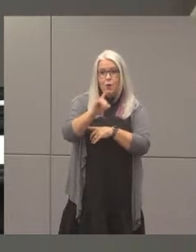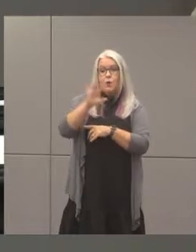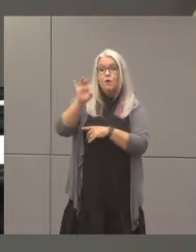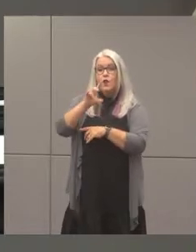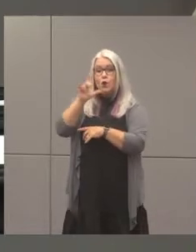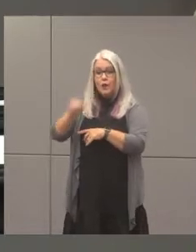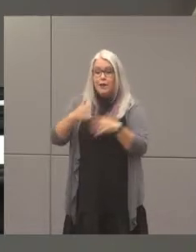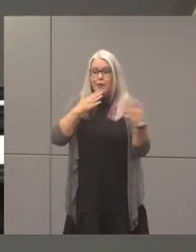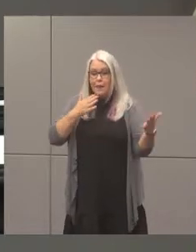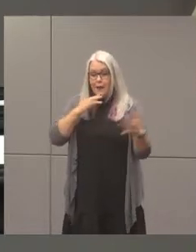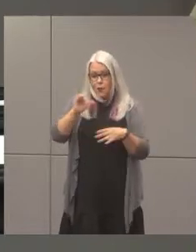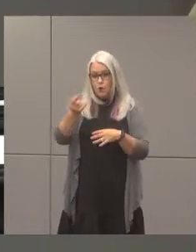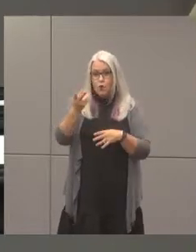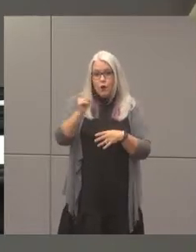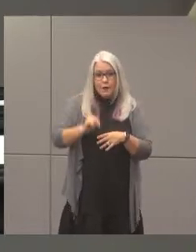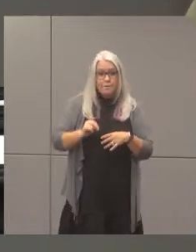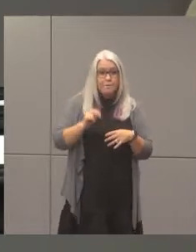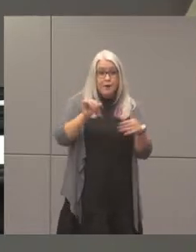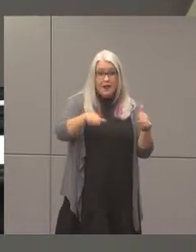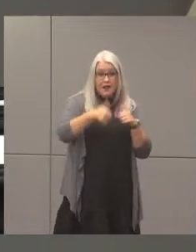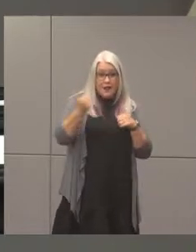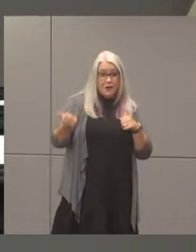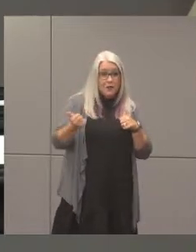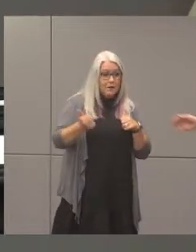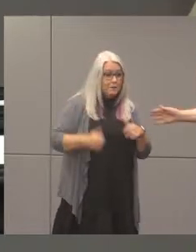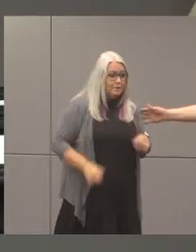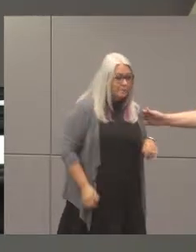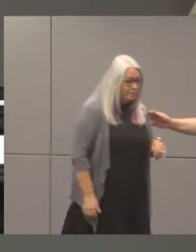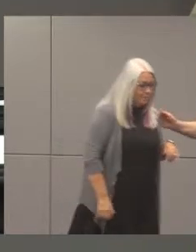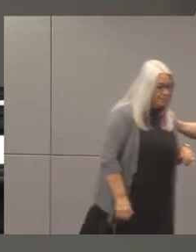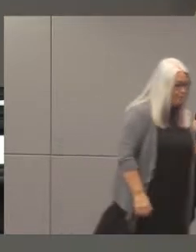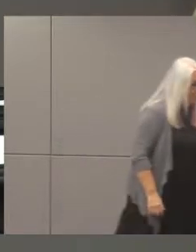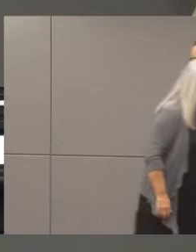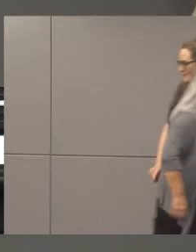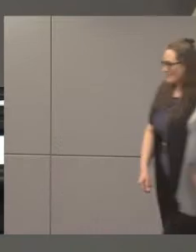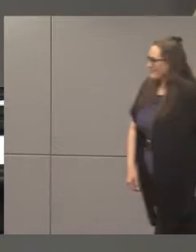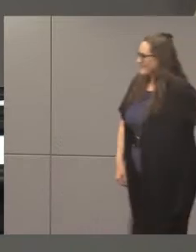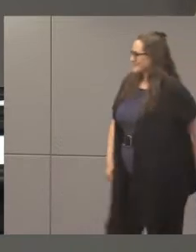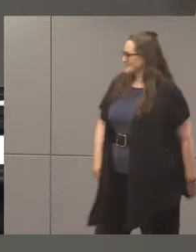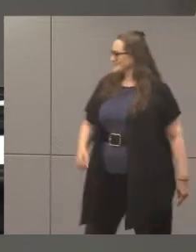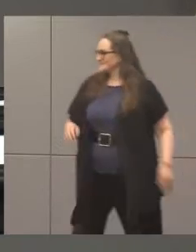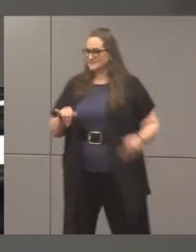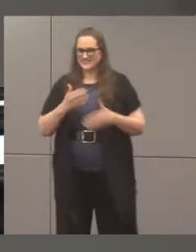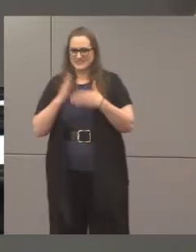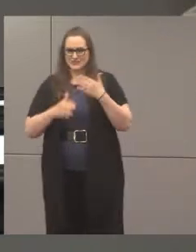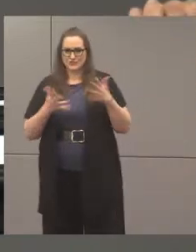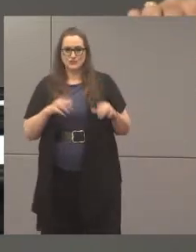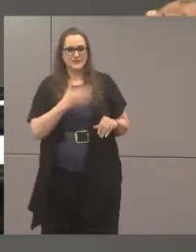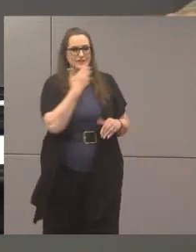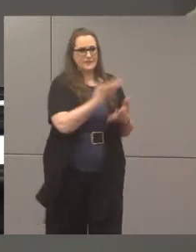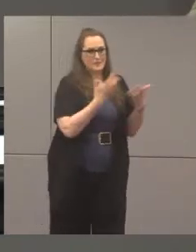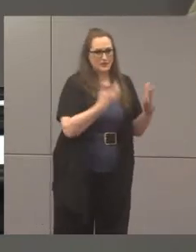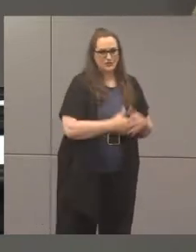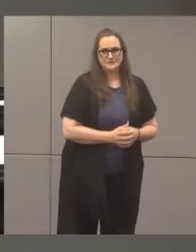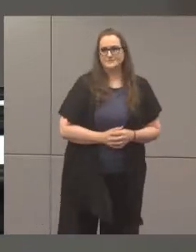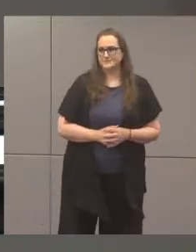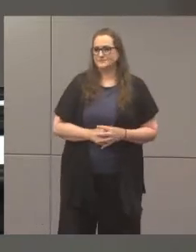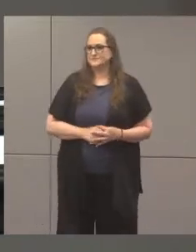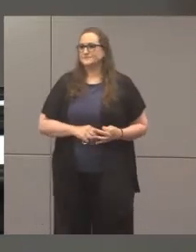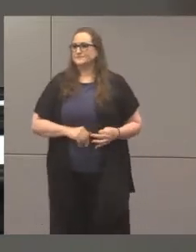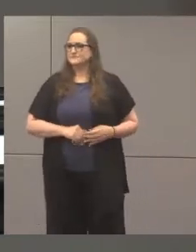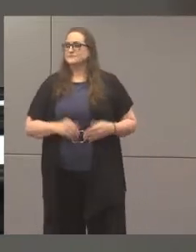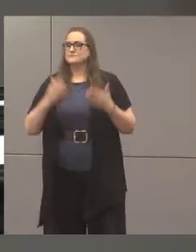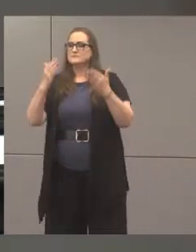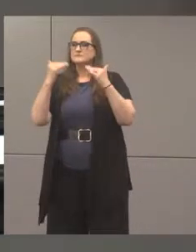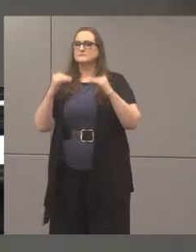Thank you, Mr. Jordan. Is there any other? That would Thank you very much. Yeah. We now move on